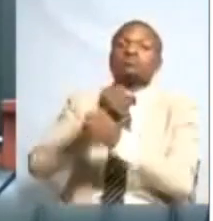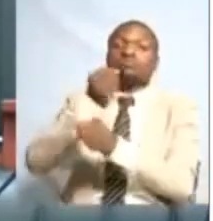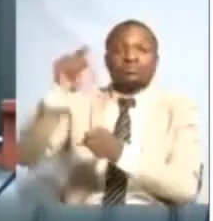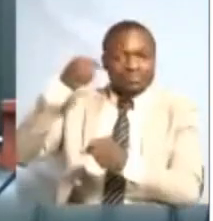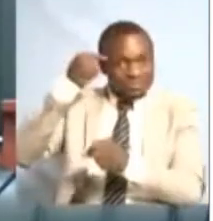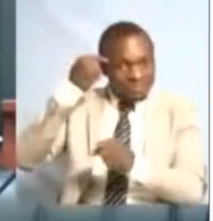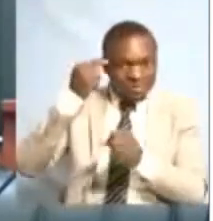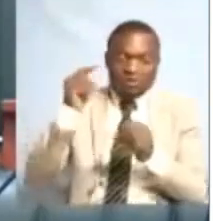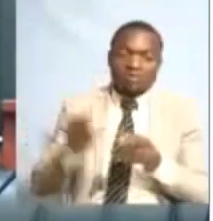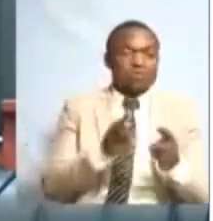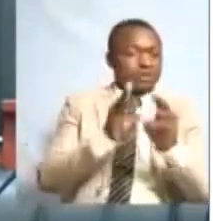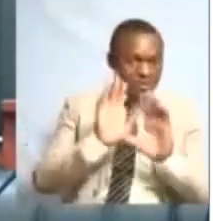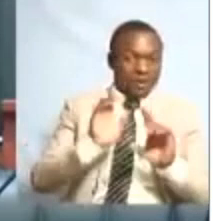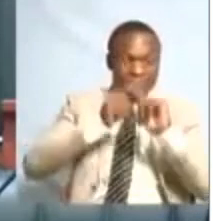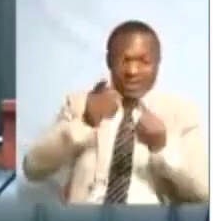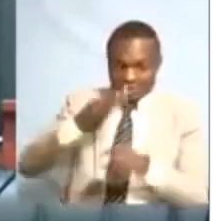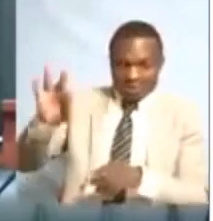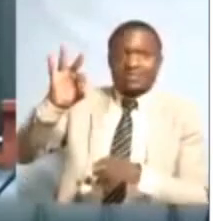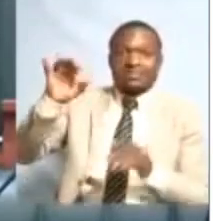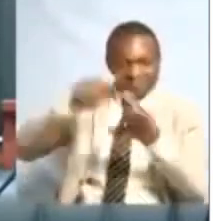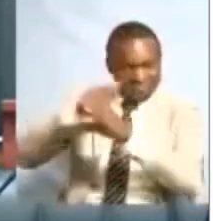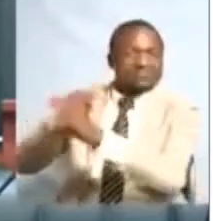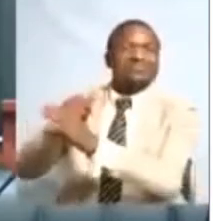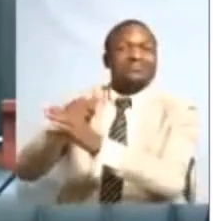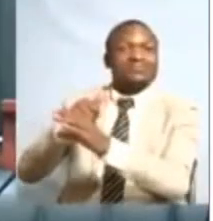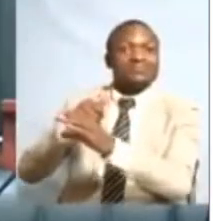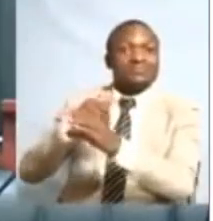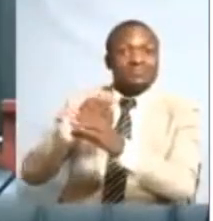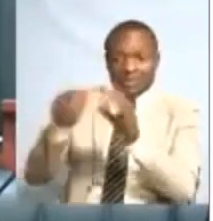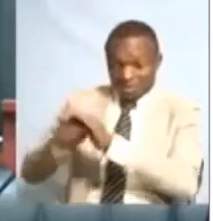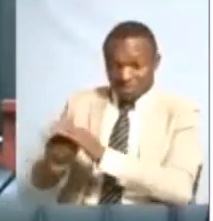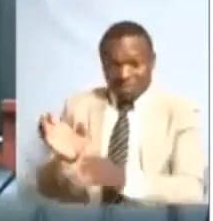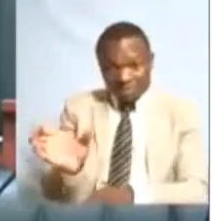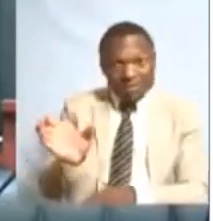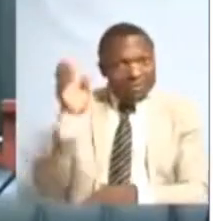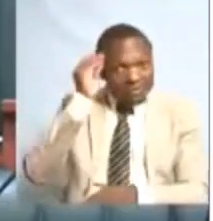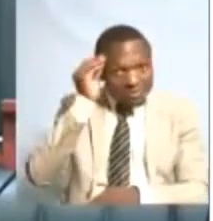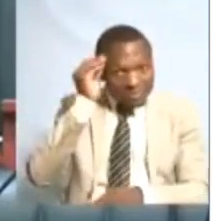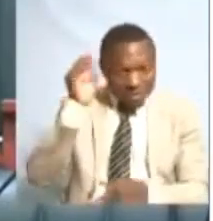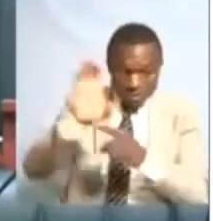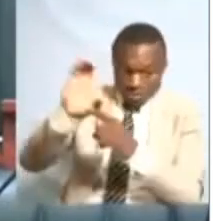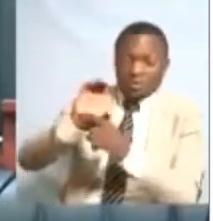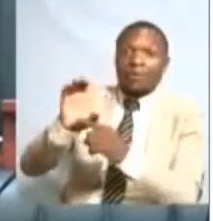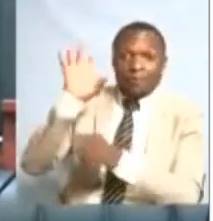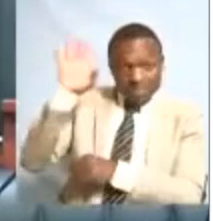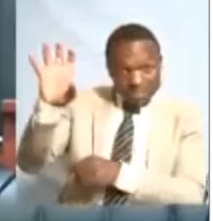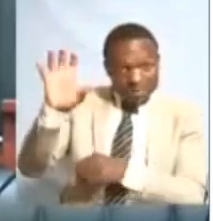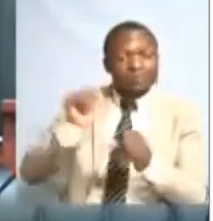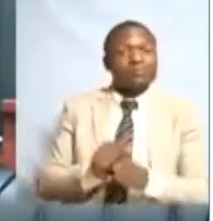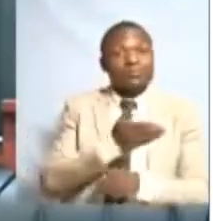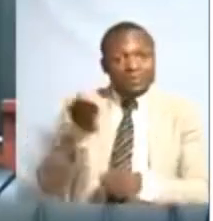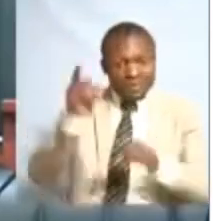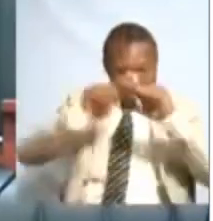government perspective. There are stakeholders also who are critical. That is the private sector. You know that the Copperbelt thrives